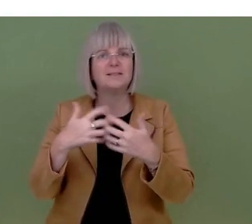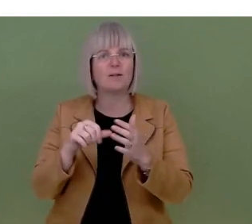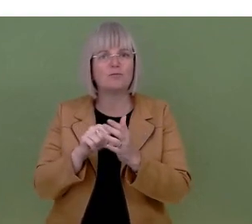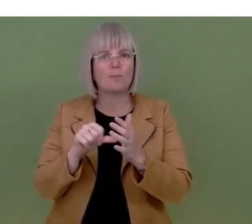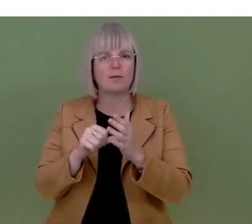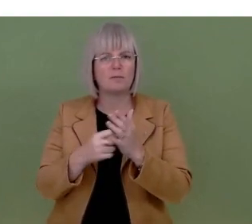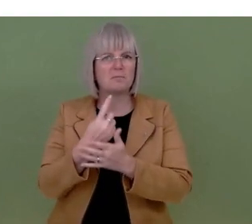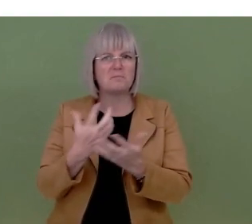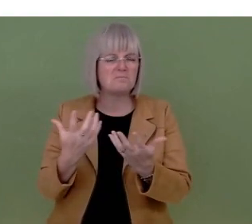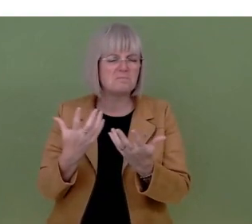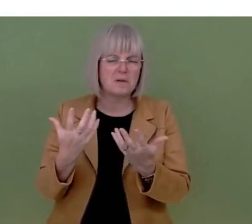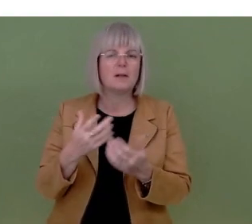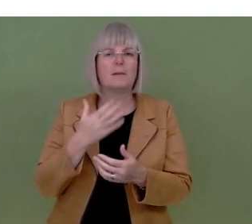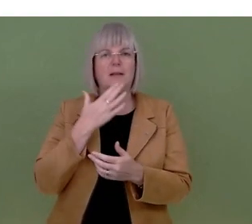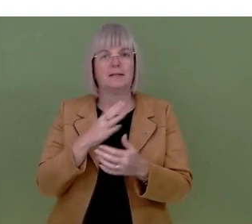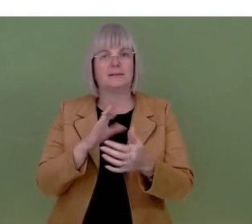that is